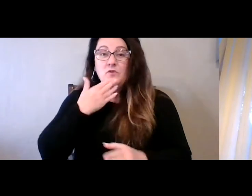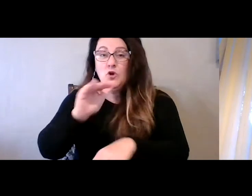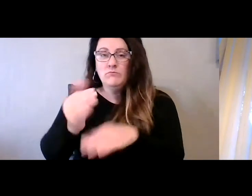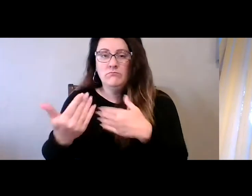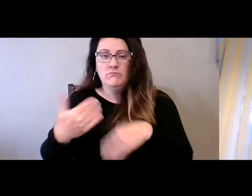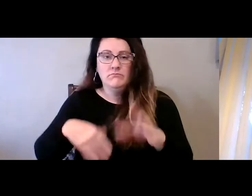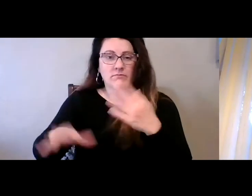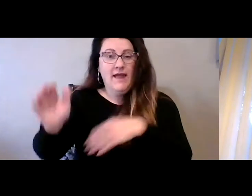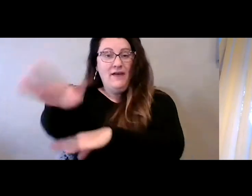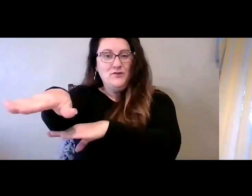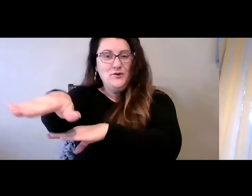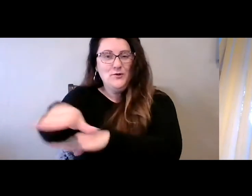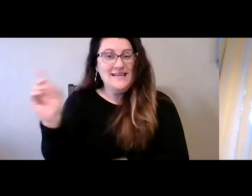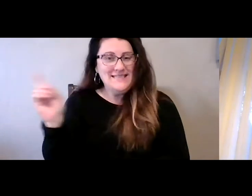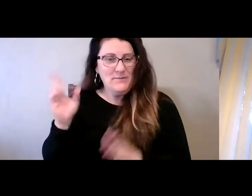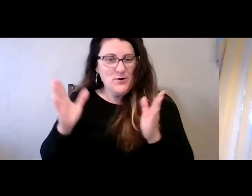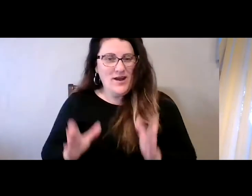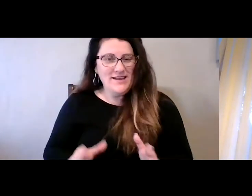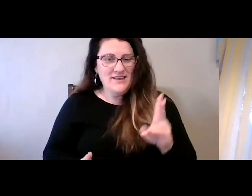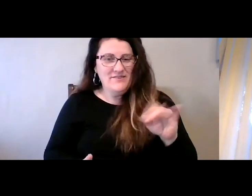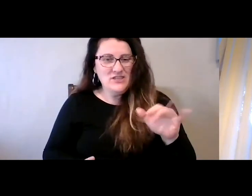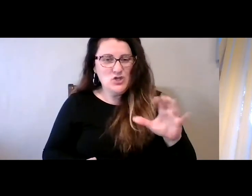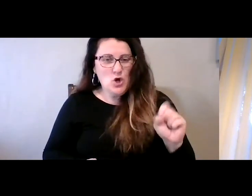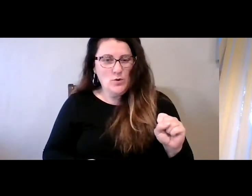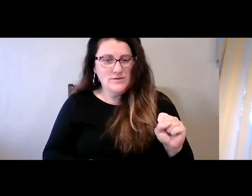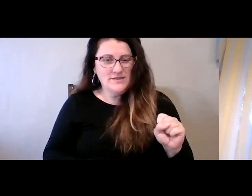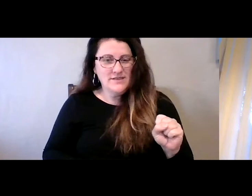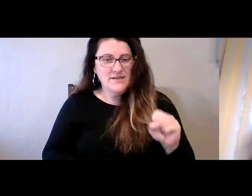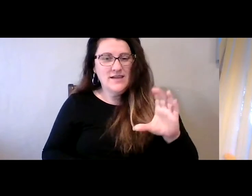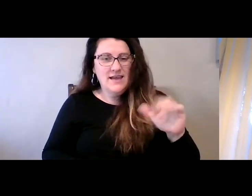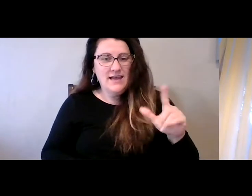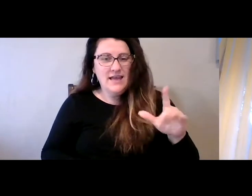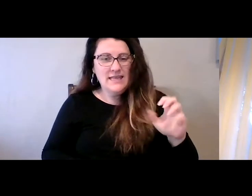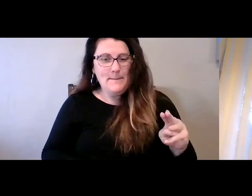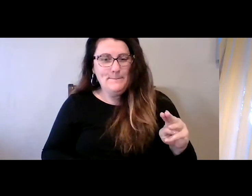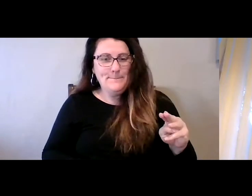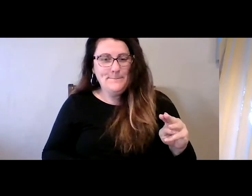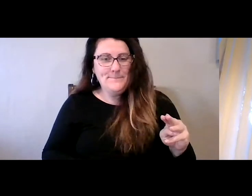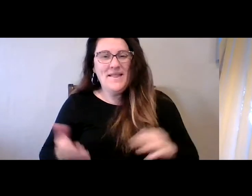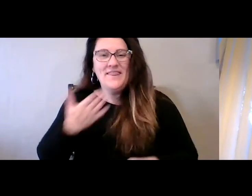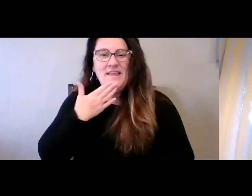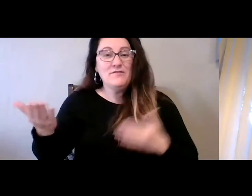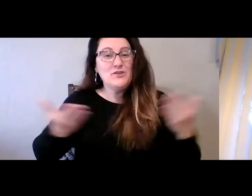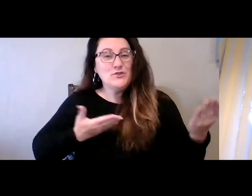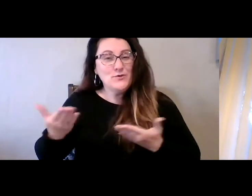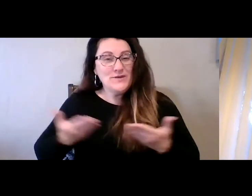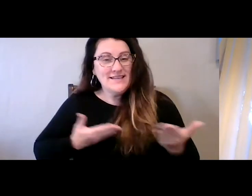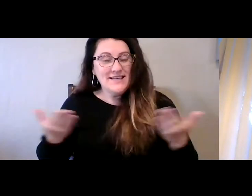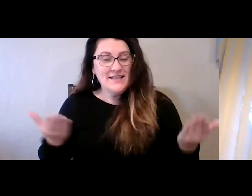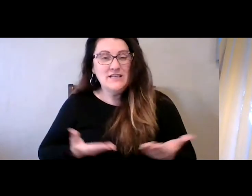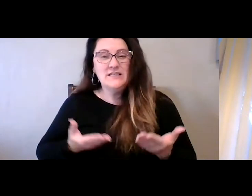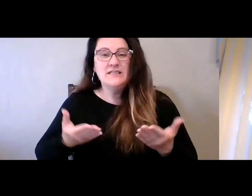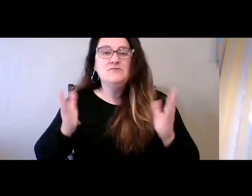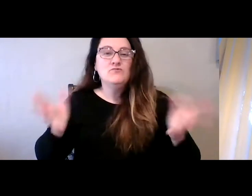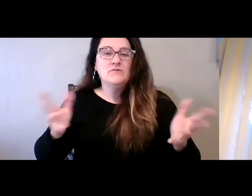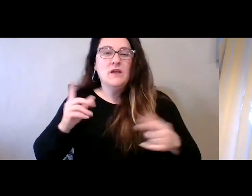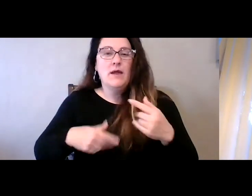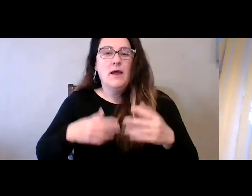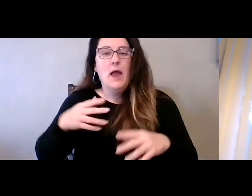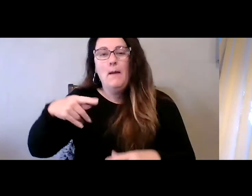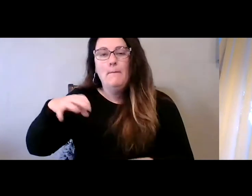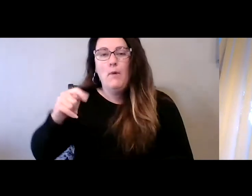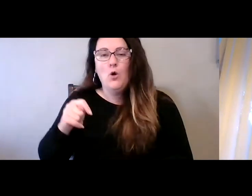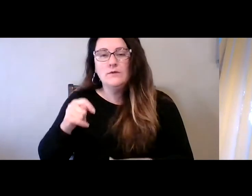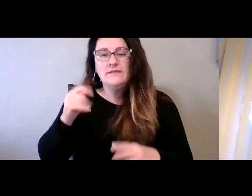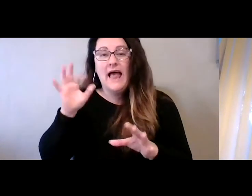Good afternoon, Democrats. I'm Vincent Jones with the California Democratic Party. Thank you for joining us for our conversation about post-election